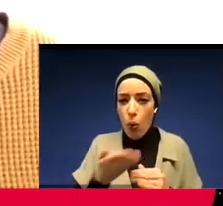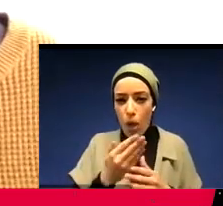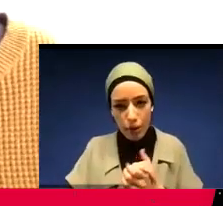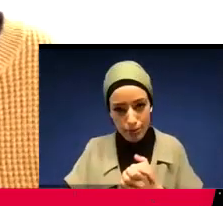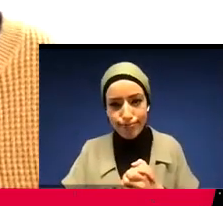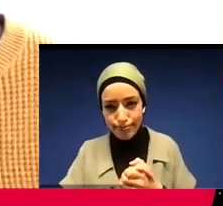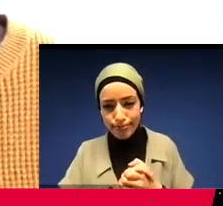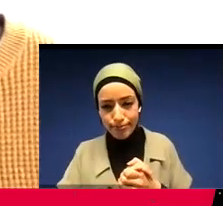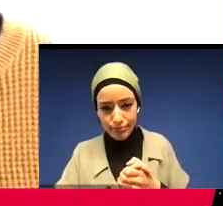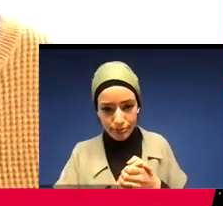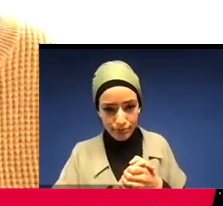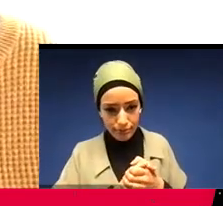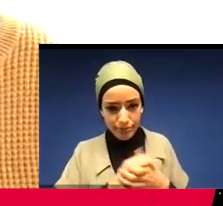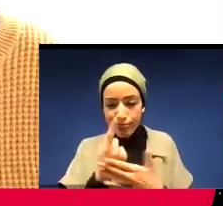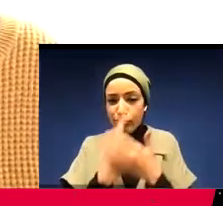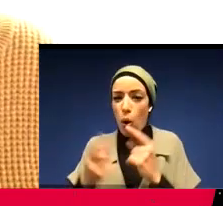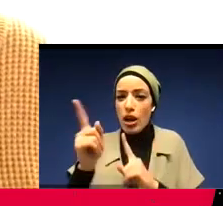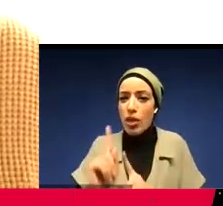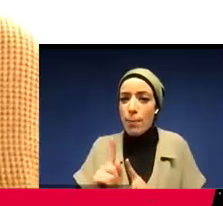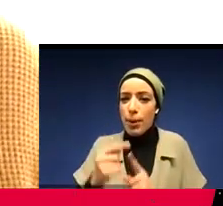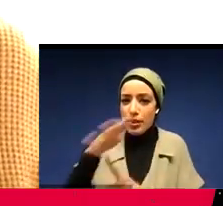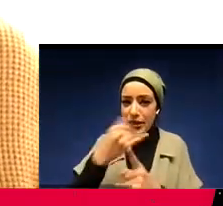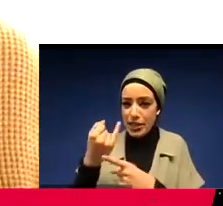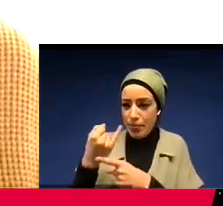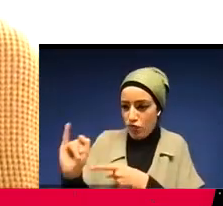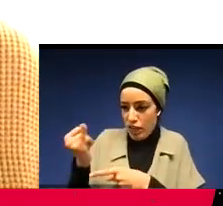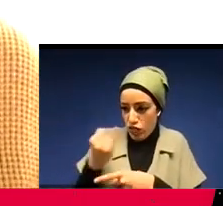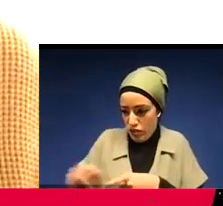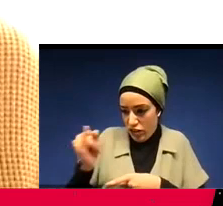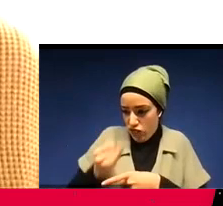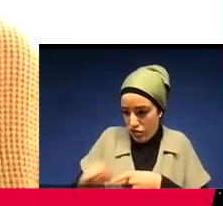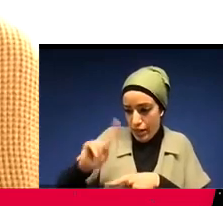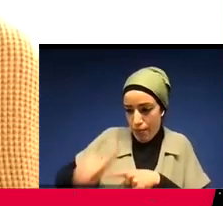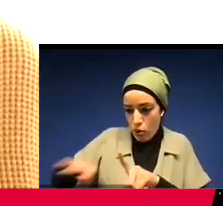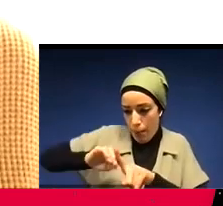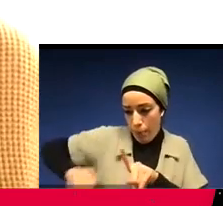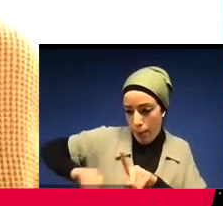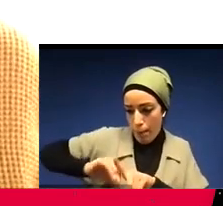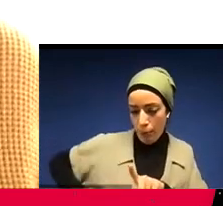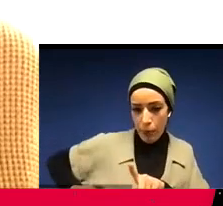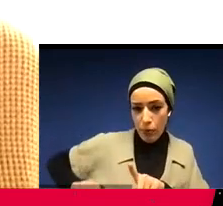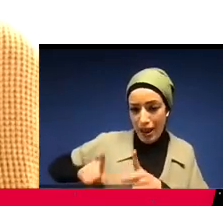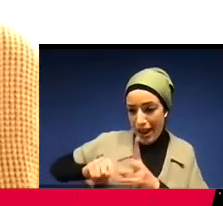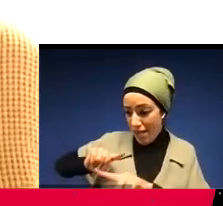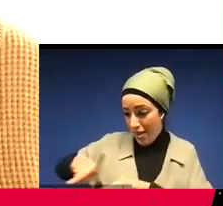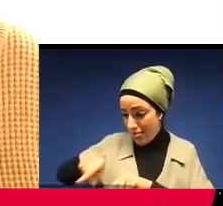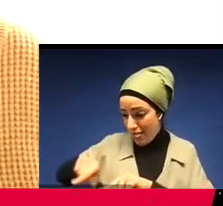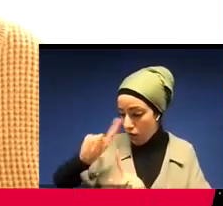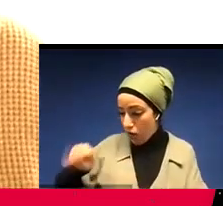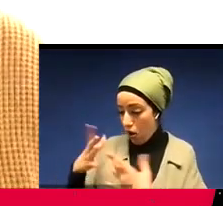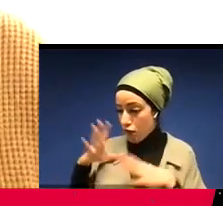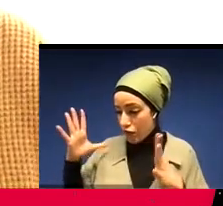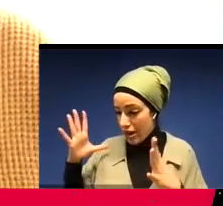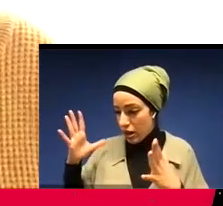was saying, freedom is for everybody. If it's not for the people that society has rejected the most, then it can't be for anybody else. But I